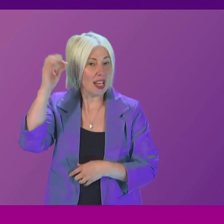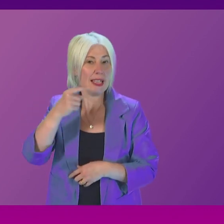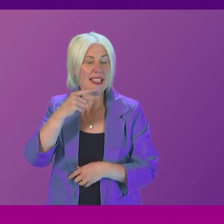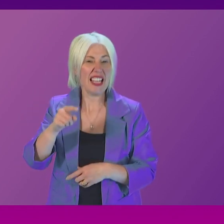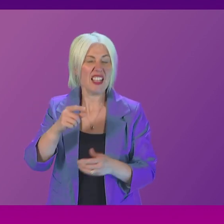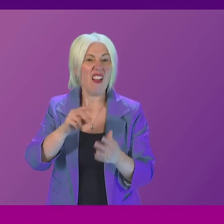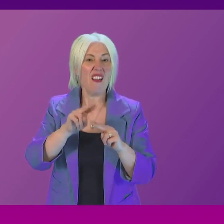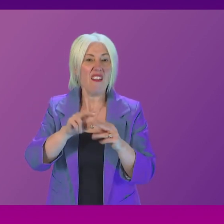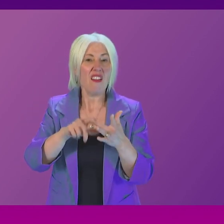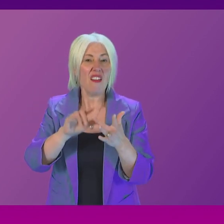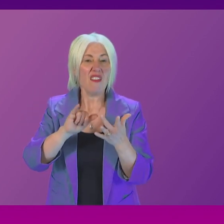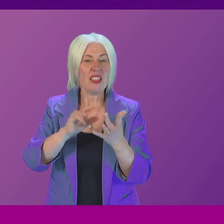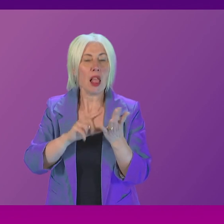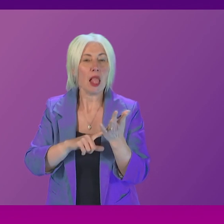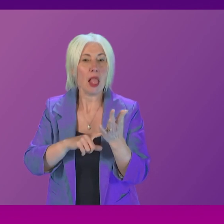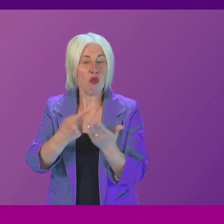which looks well ahead to